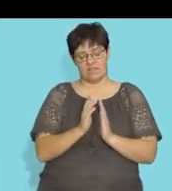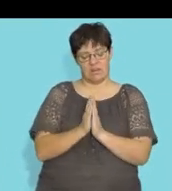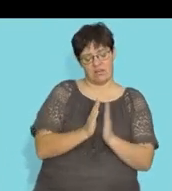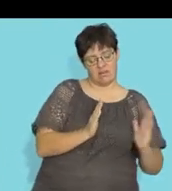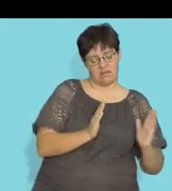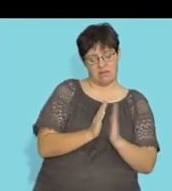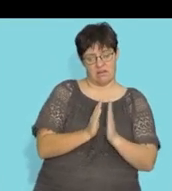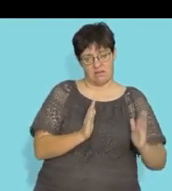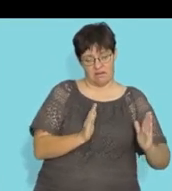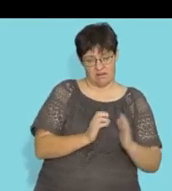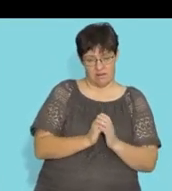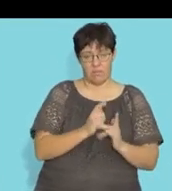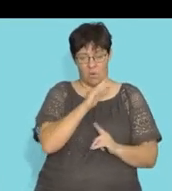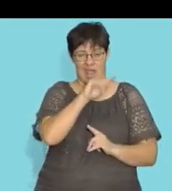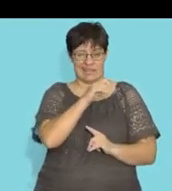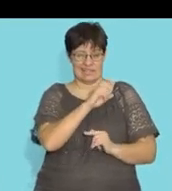7 to 0.